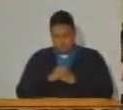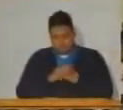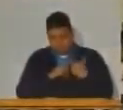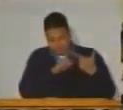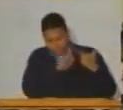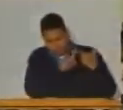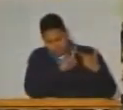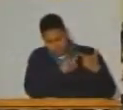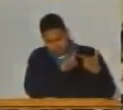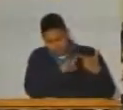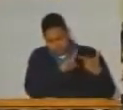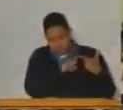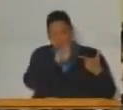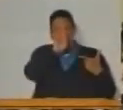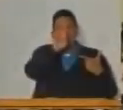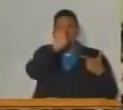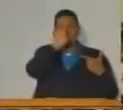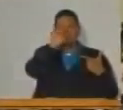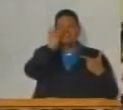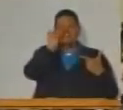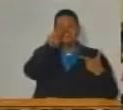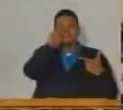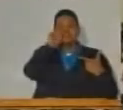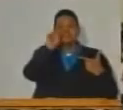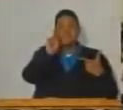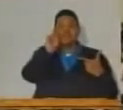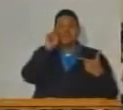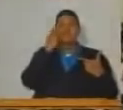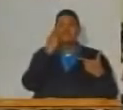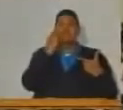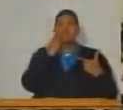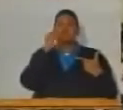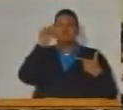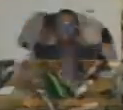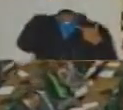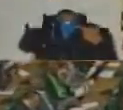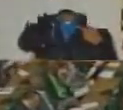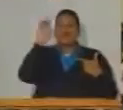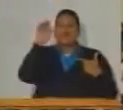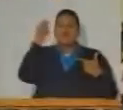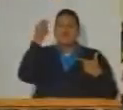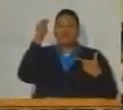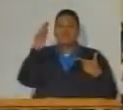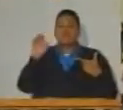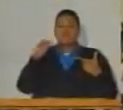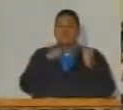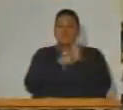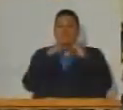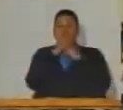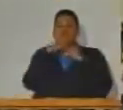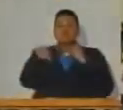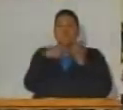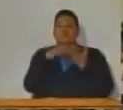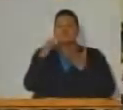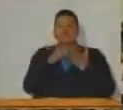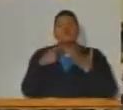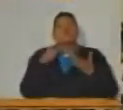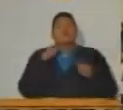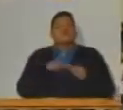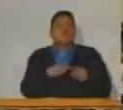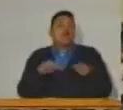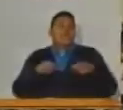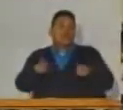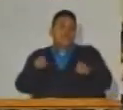Secondly, Reed's Pen, Portmore, St. Catherine. Construction of this project will commence during the fiscal